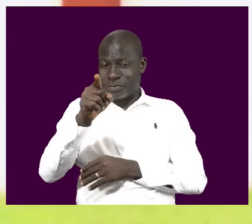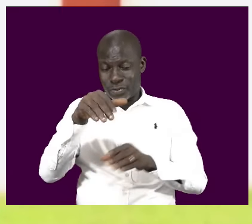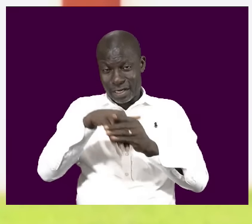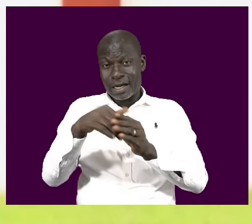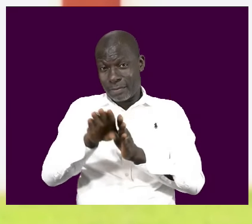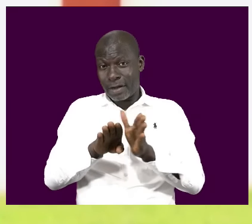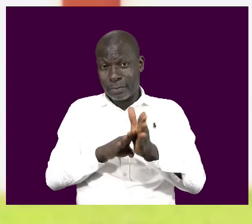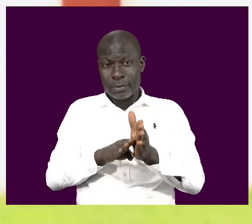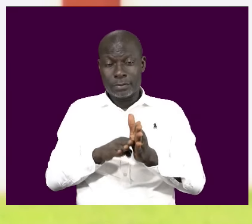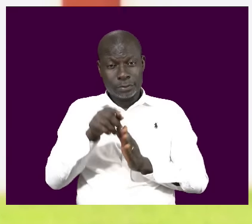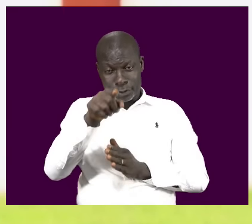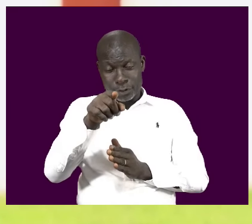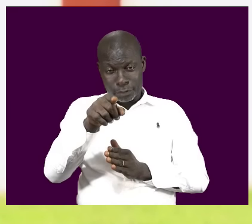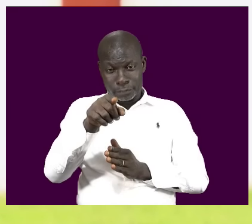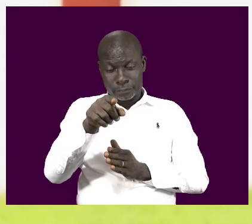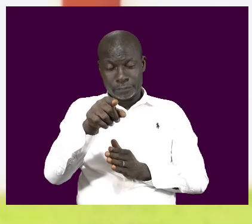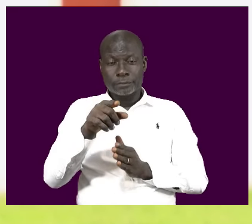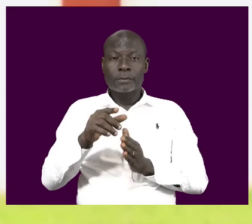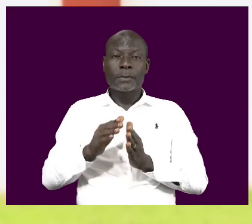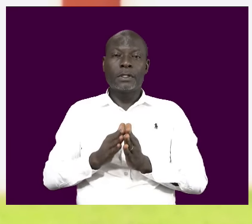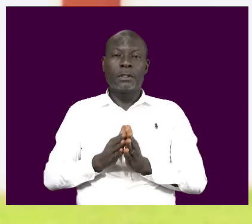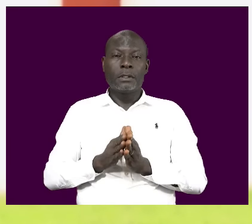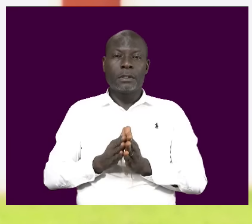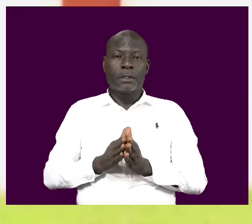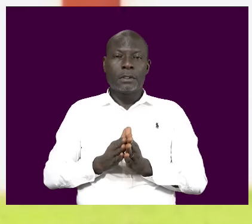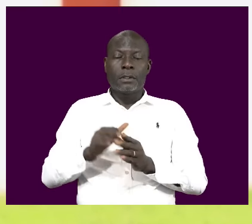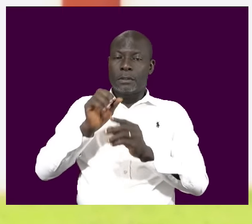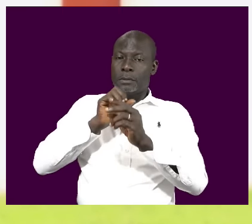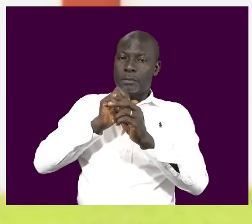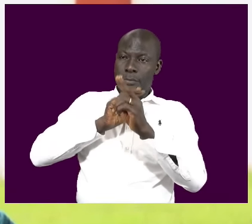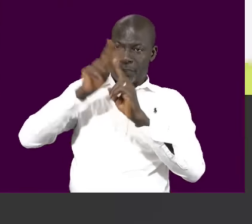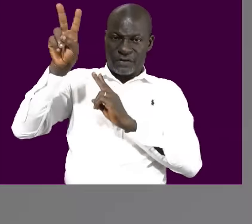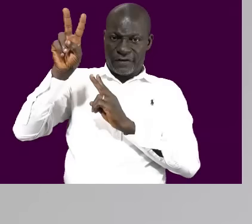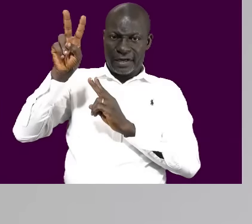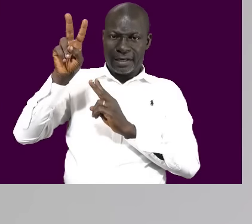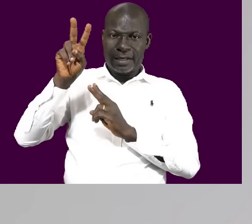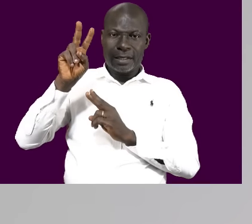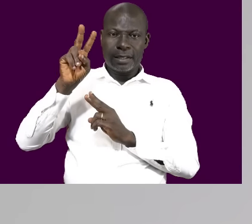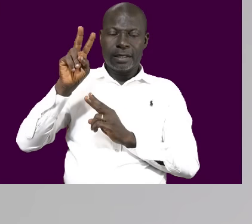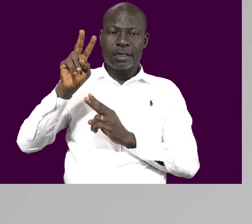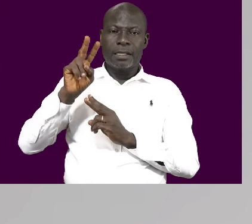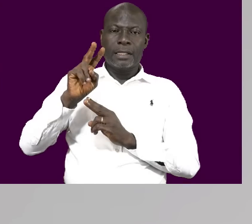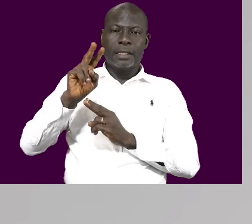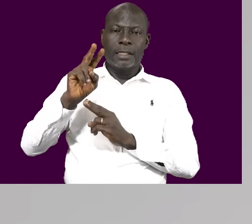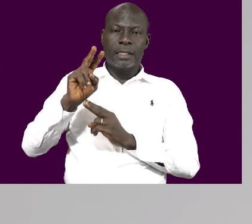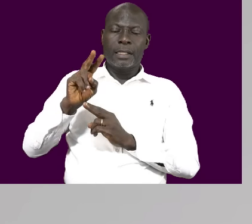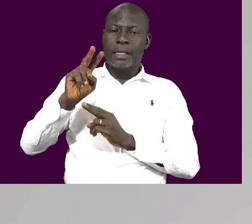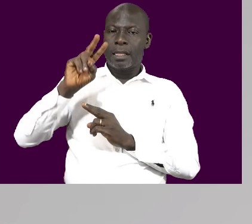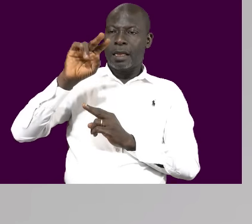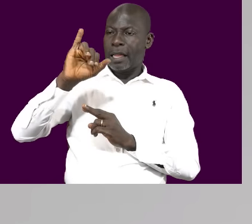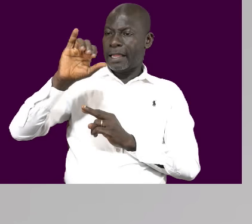e ho sam na me ka kire wei odifo Isaiah said sam Messiah no e ba ye be oppressing